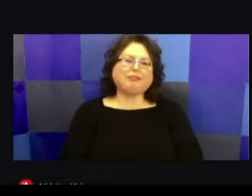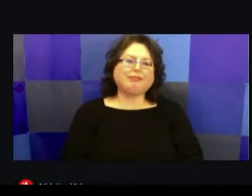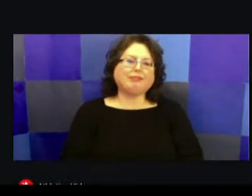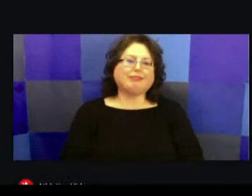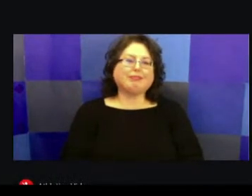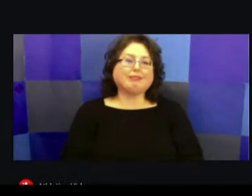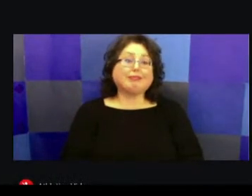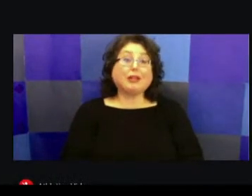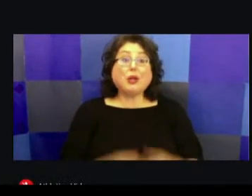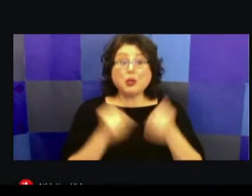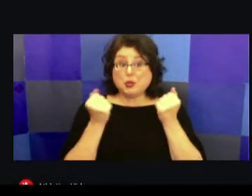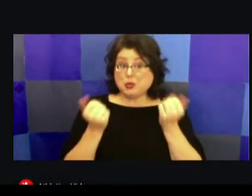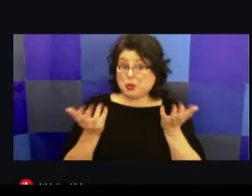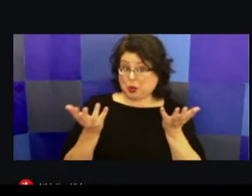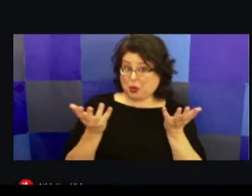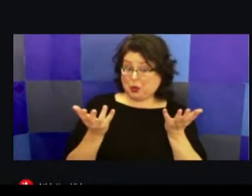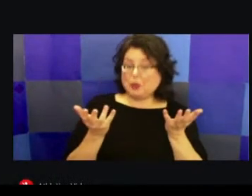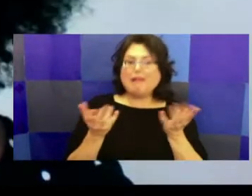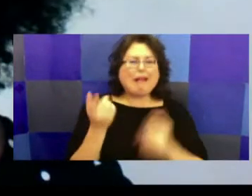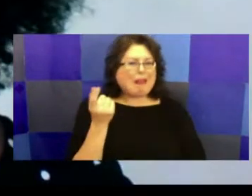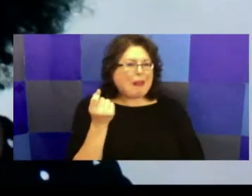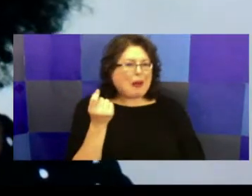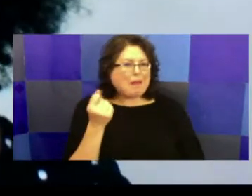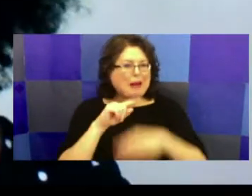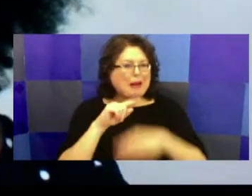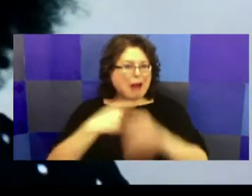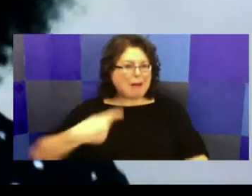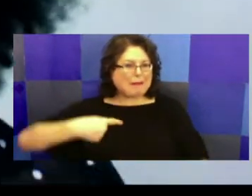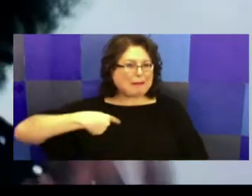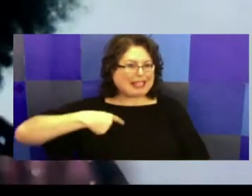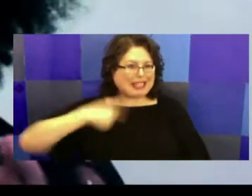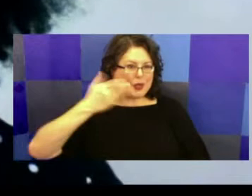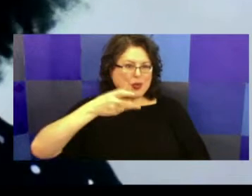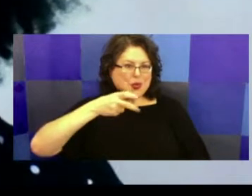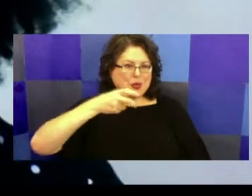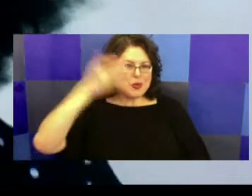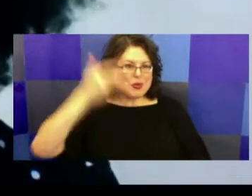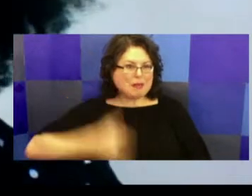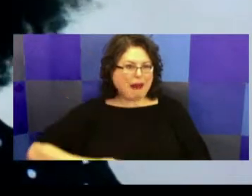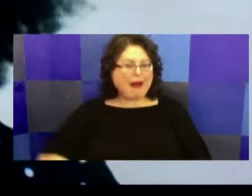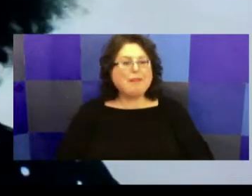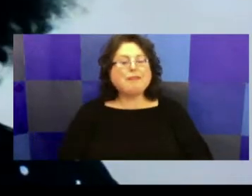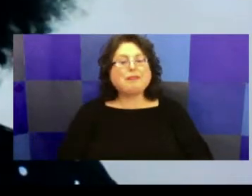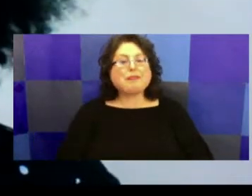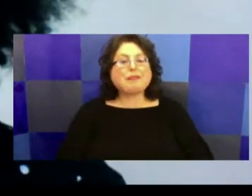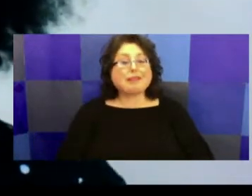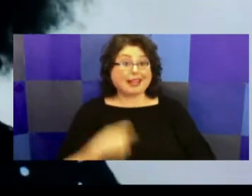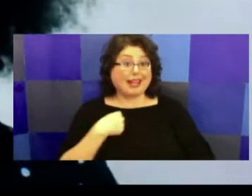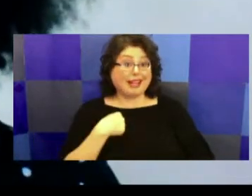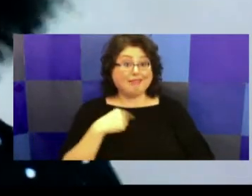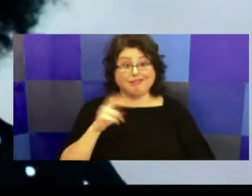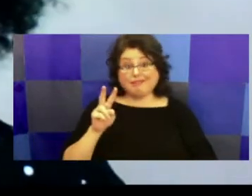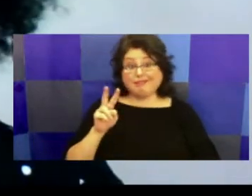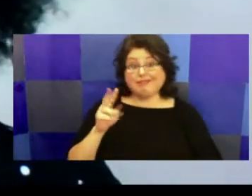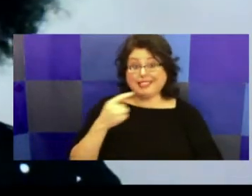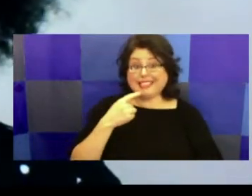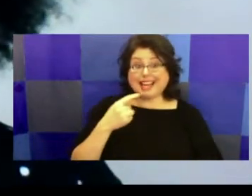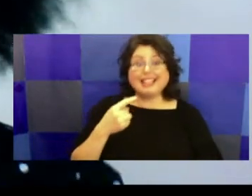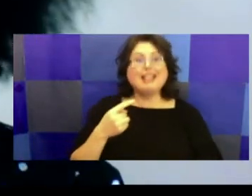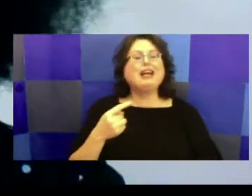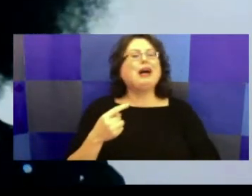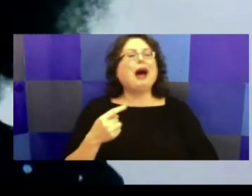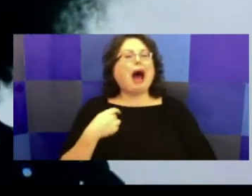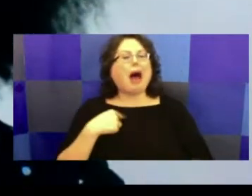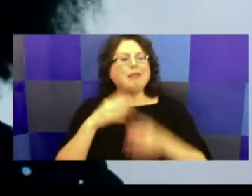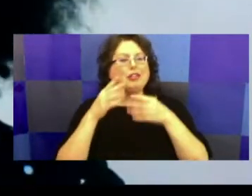And so just a little bit about myself. So as I may have stated, I am the director of the Women's Leadership